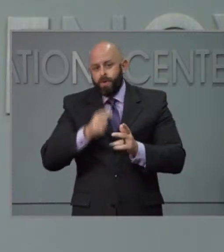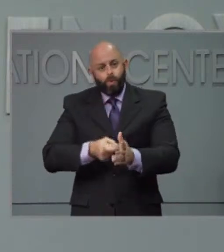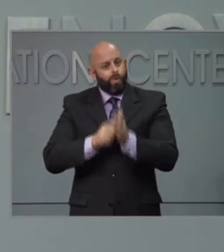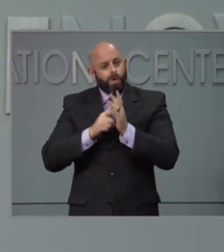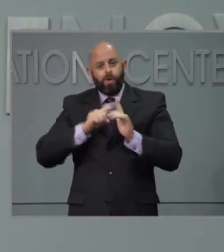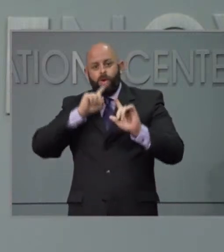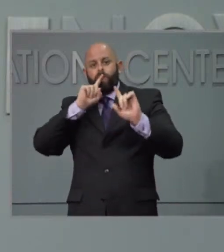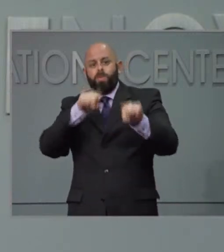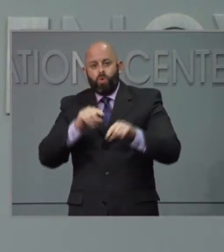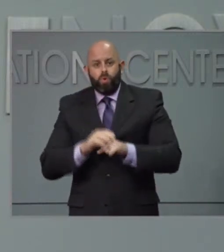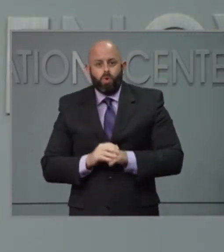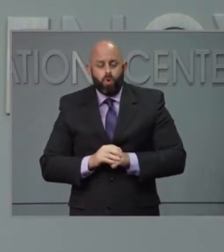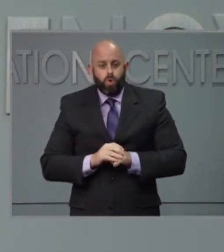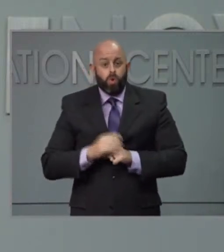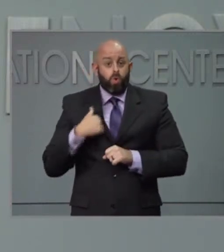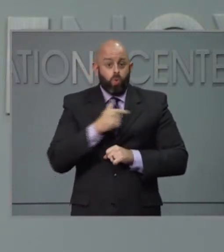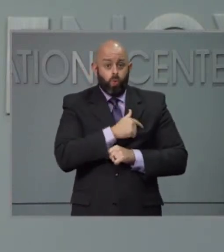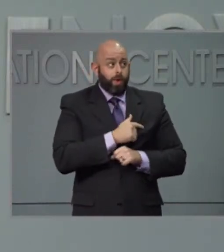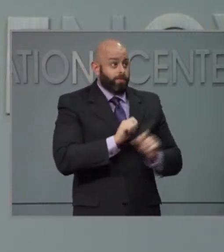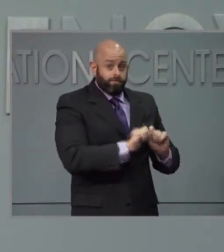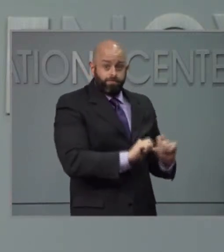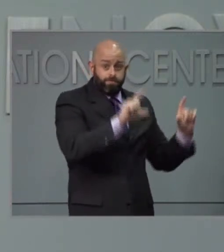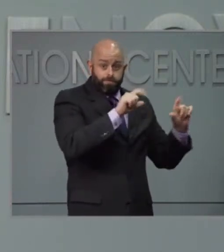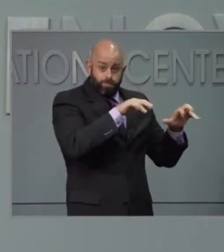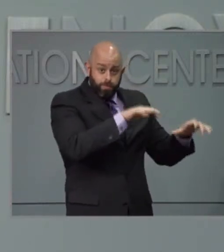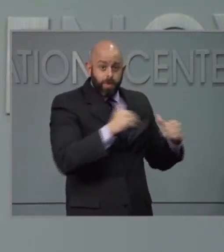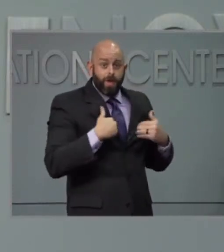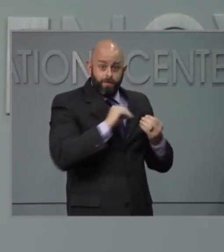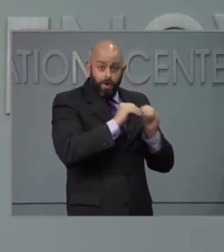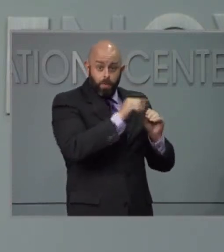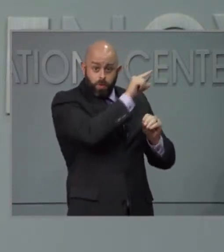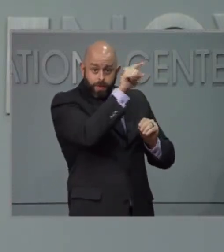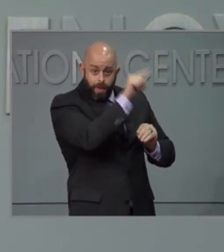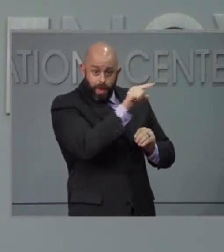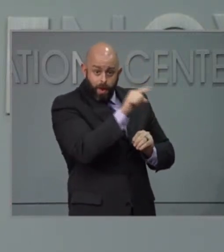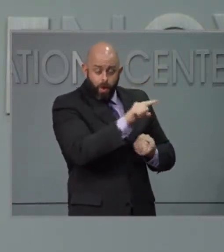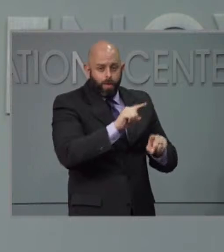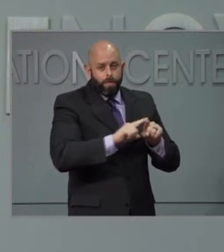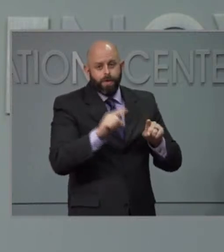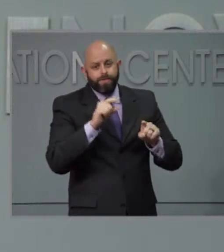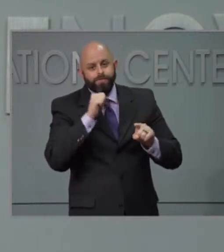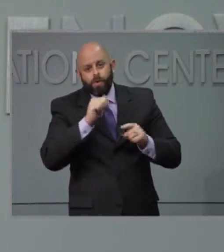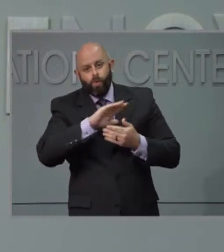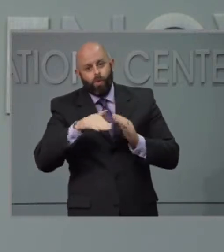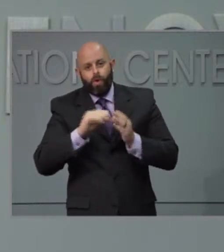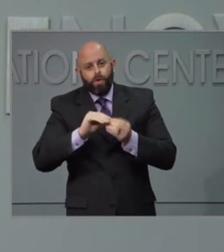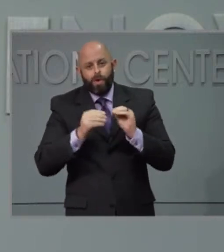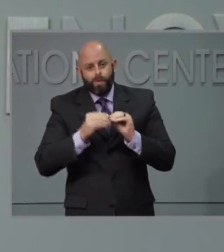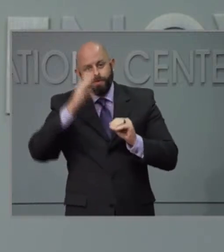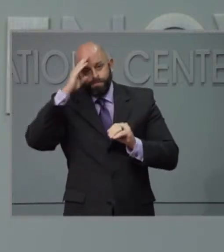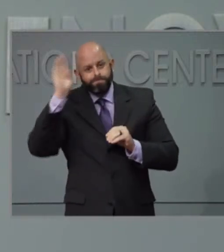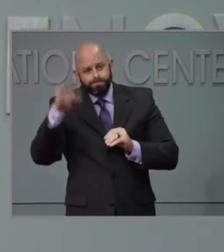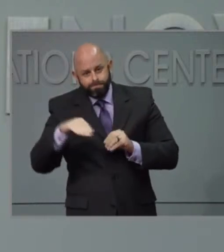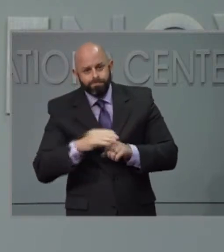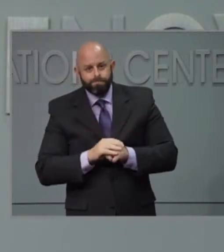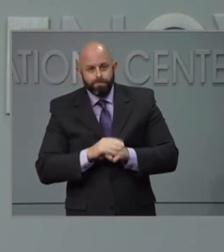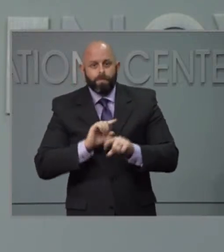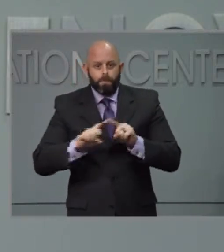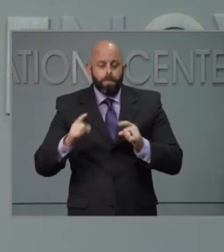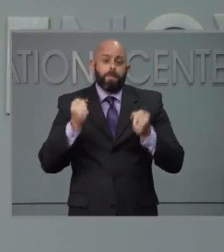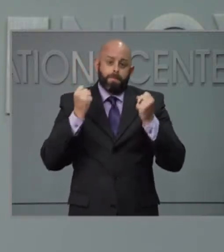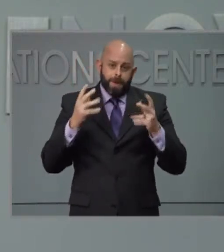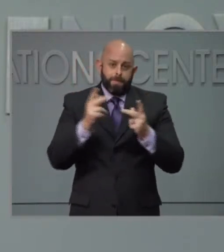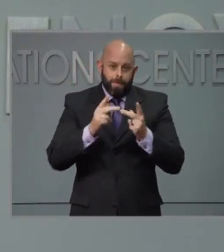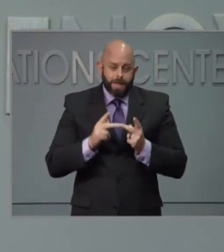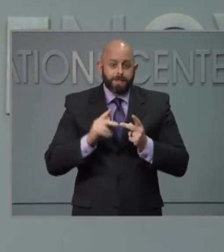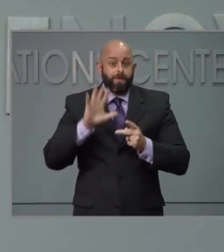likely an undercount of what the clusters are out there, but at least gives you a sense of where we're starting to see at least 5 or more cases starting